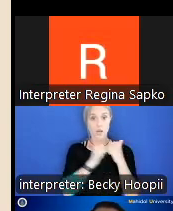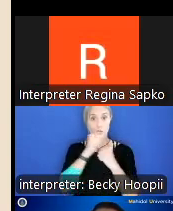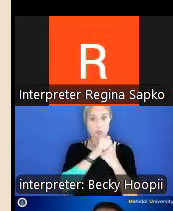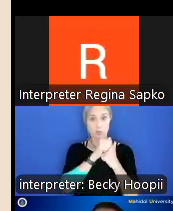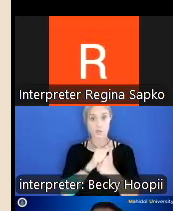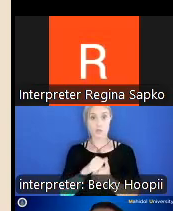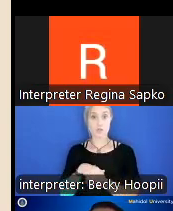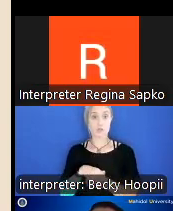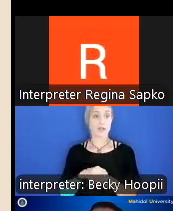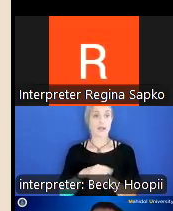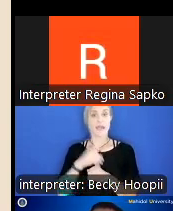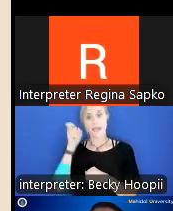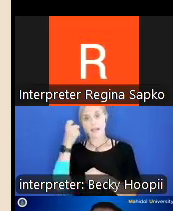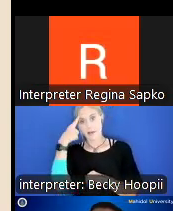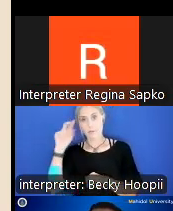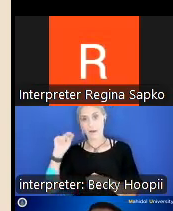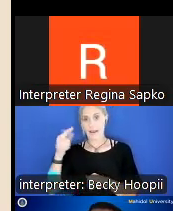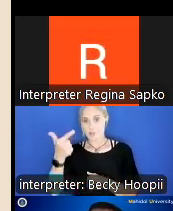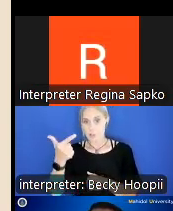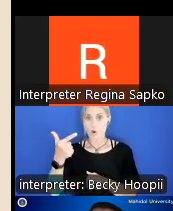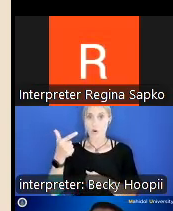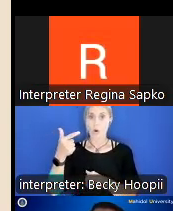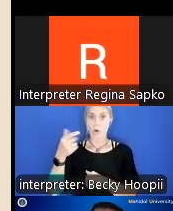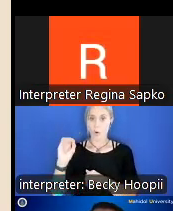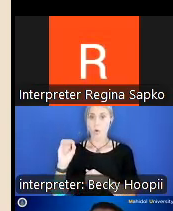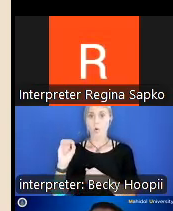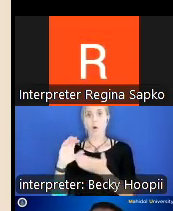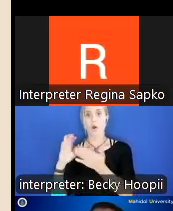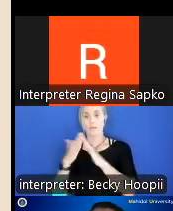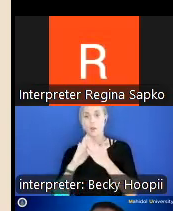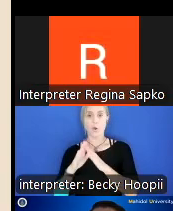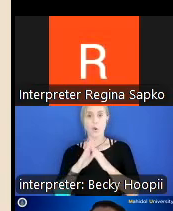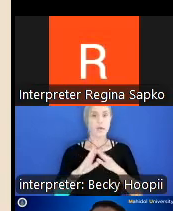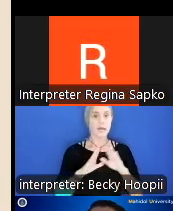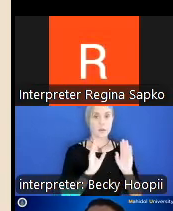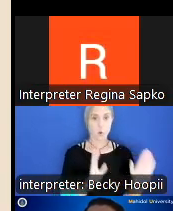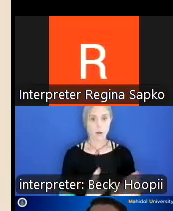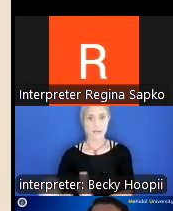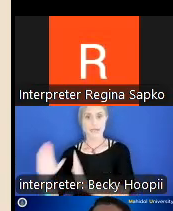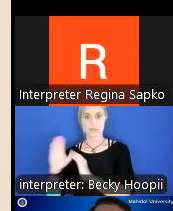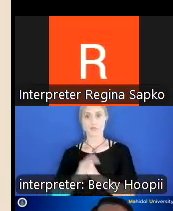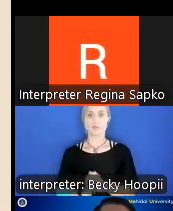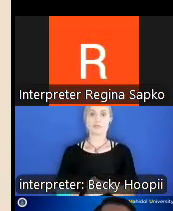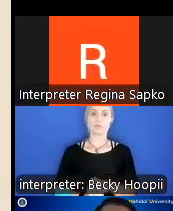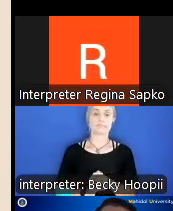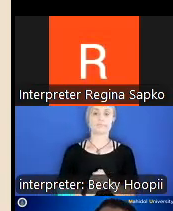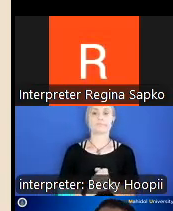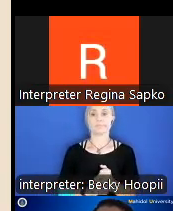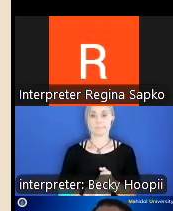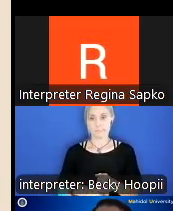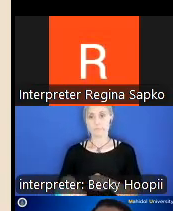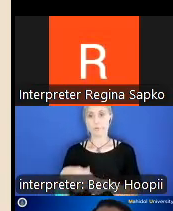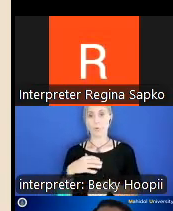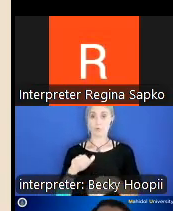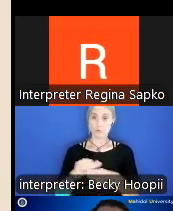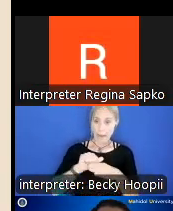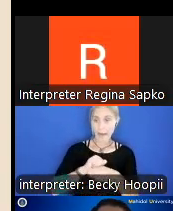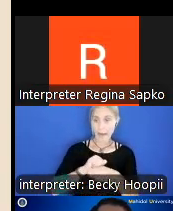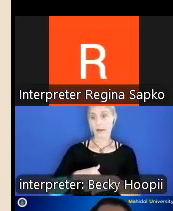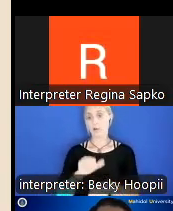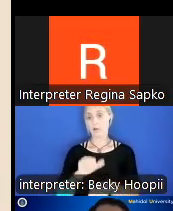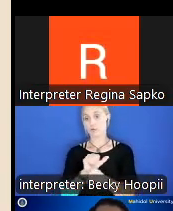government department offer vocational training, job coaching, and transition